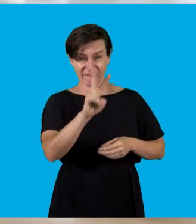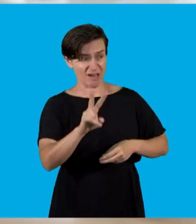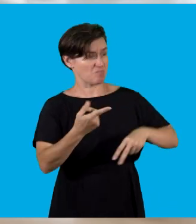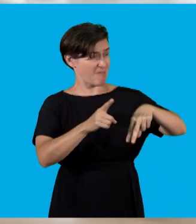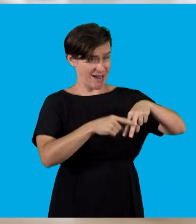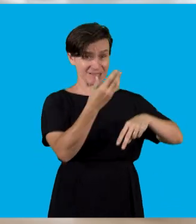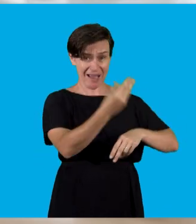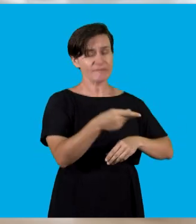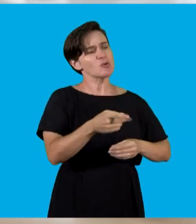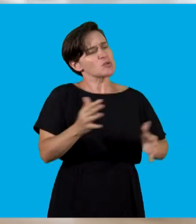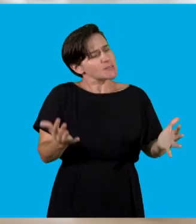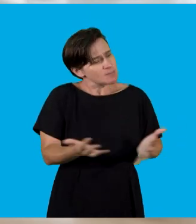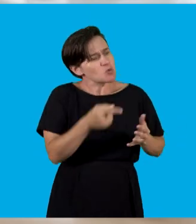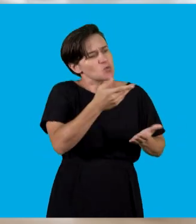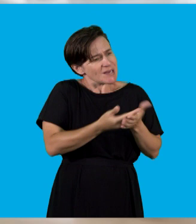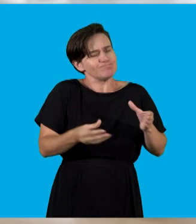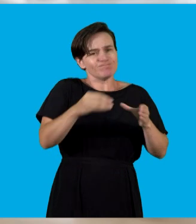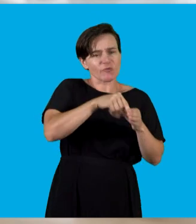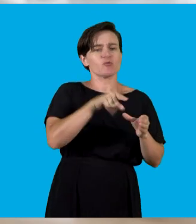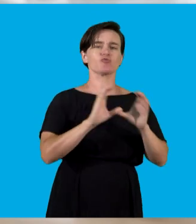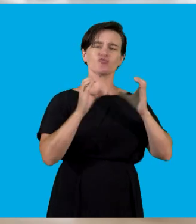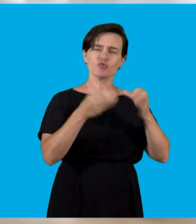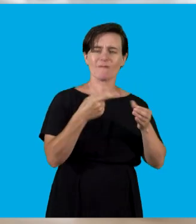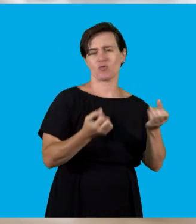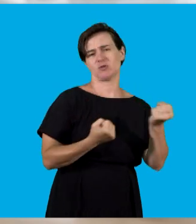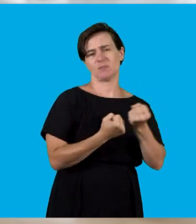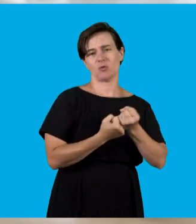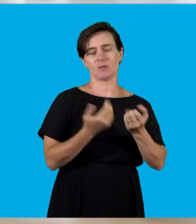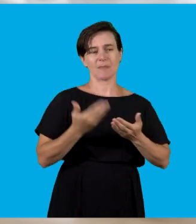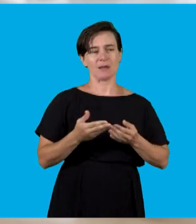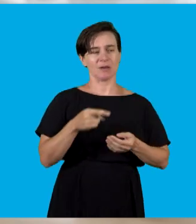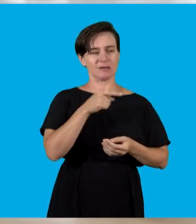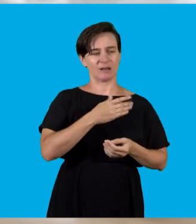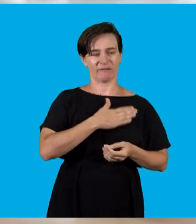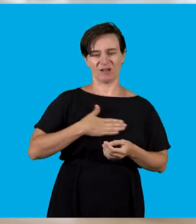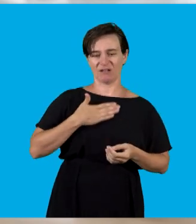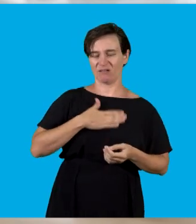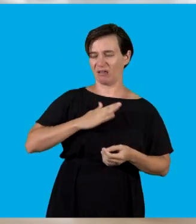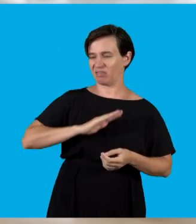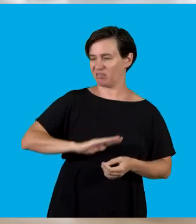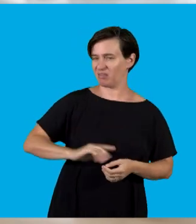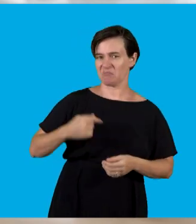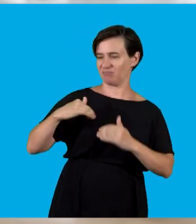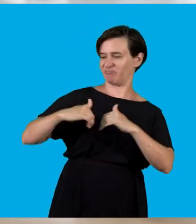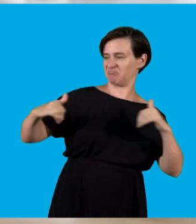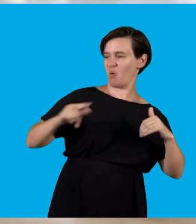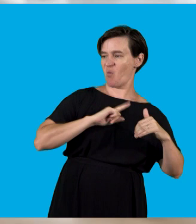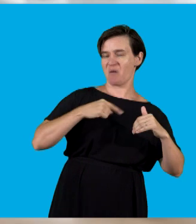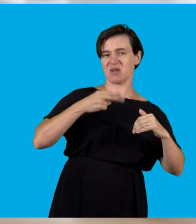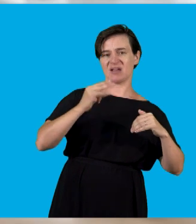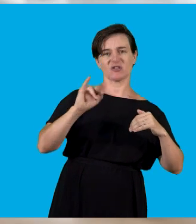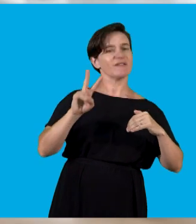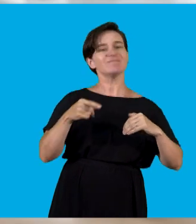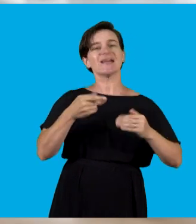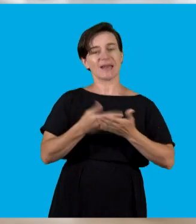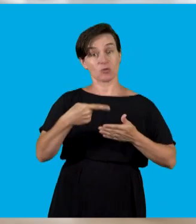infected by the disease, so that they would feel that they are supported, they would feel that they are not marginalized because of the disease that they have, but they have the